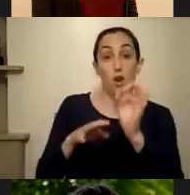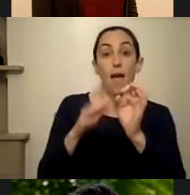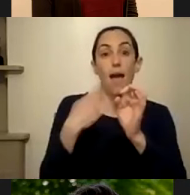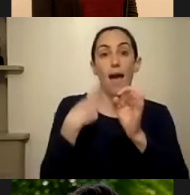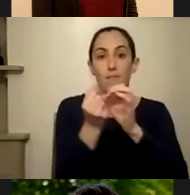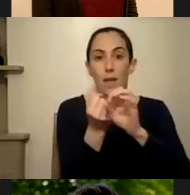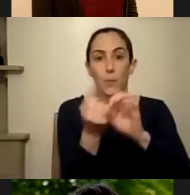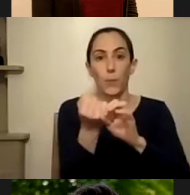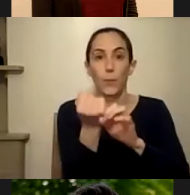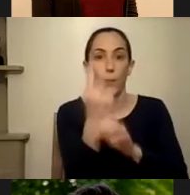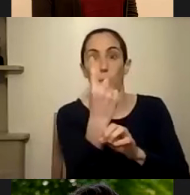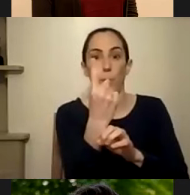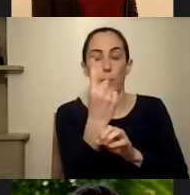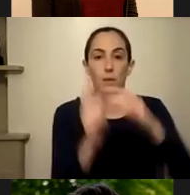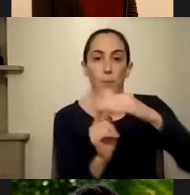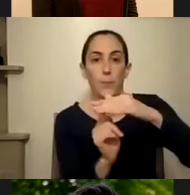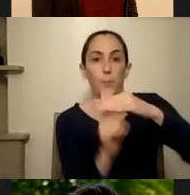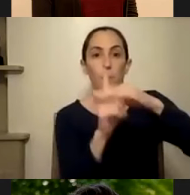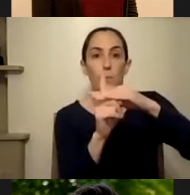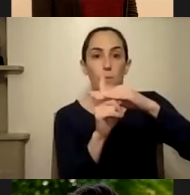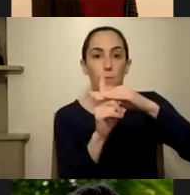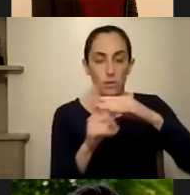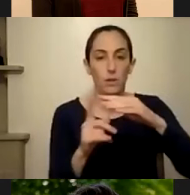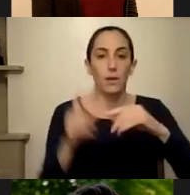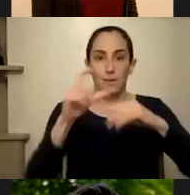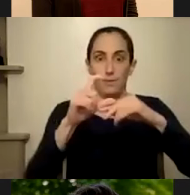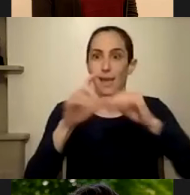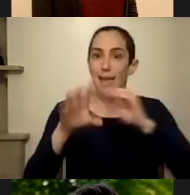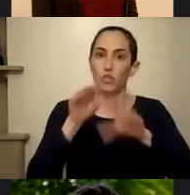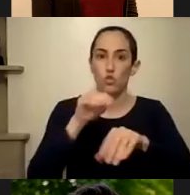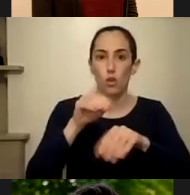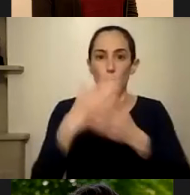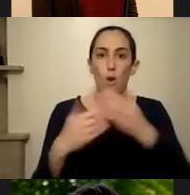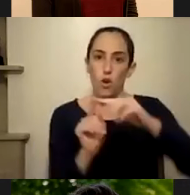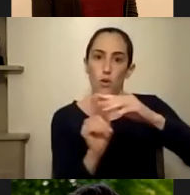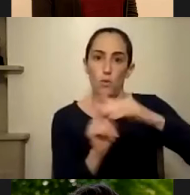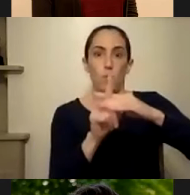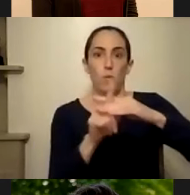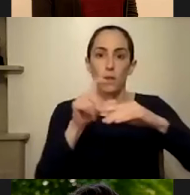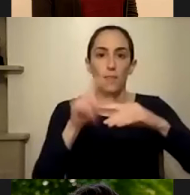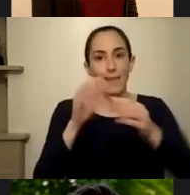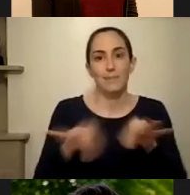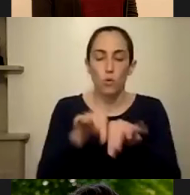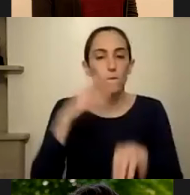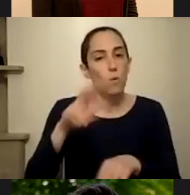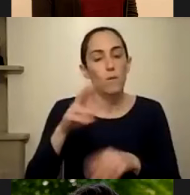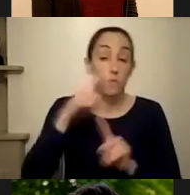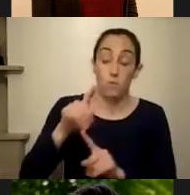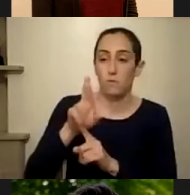the very special features for rod photoreceptor cells. So, and then between 2 to 3 weeks